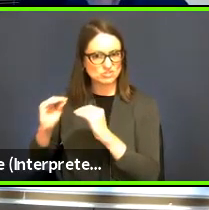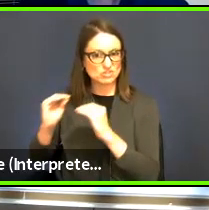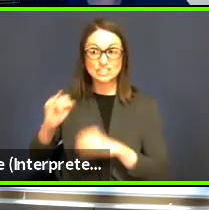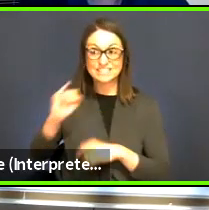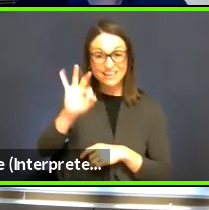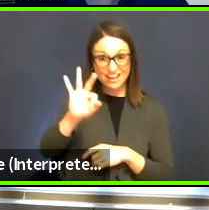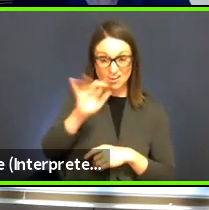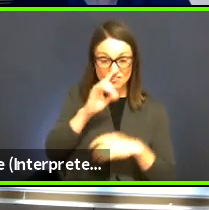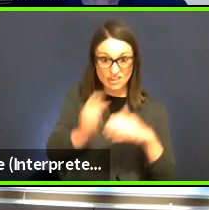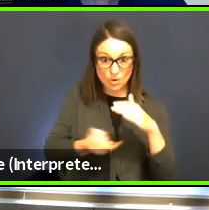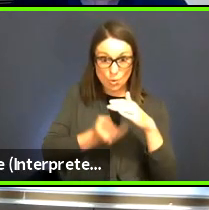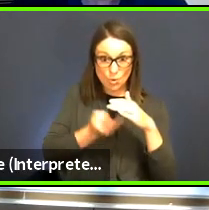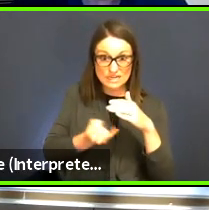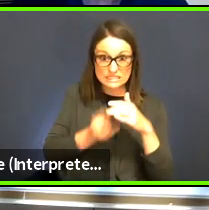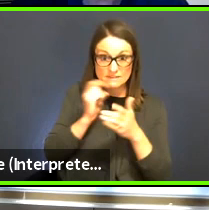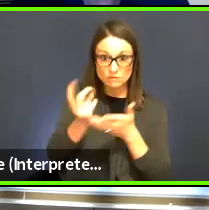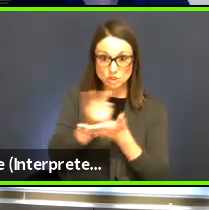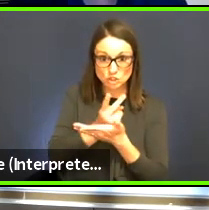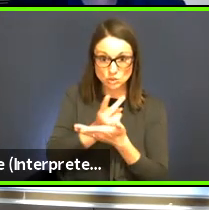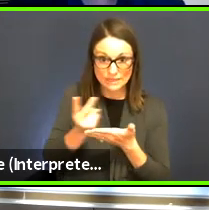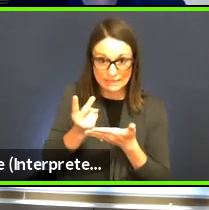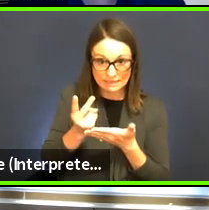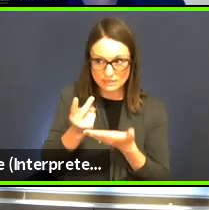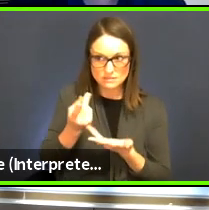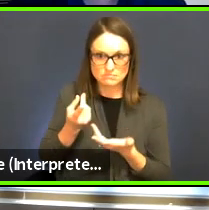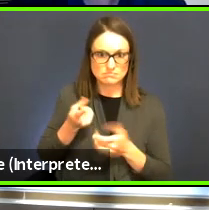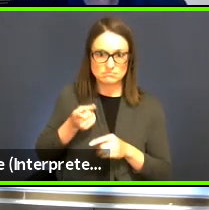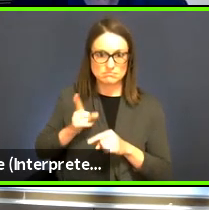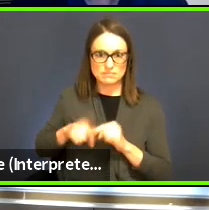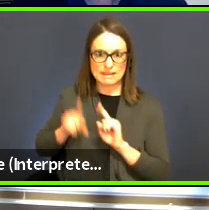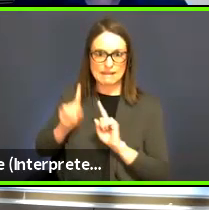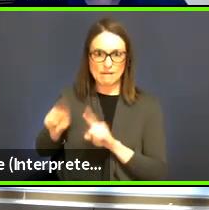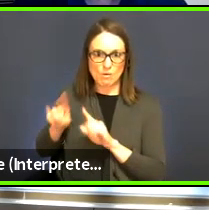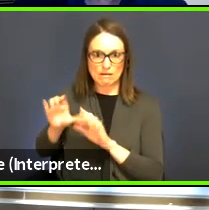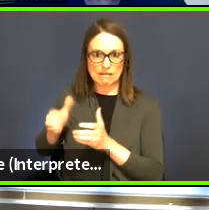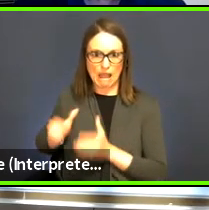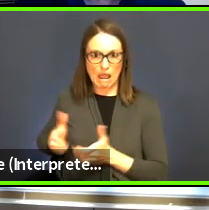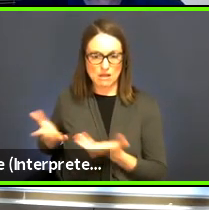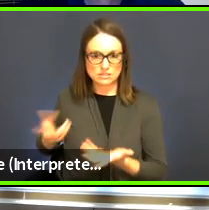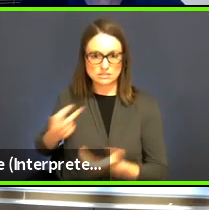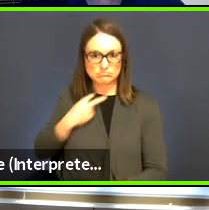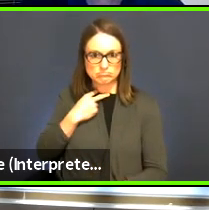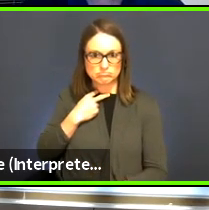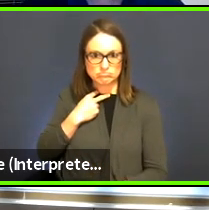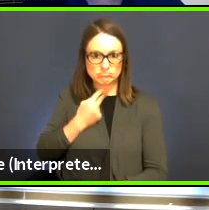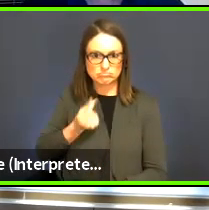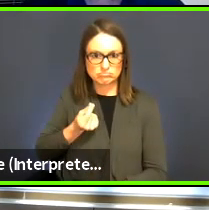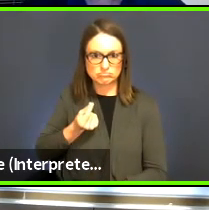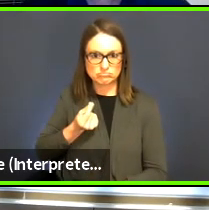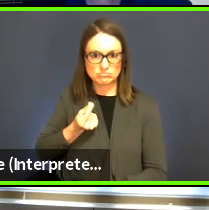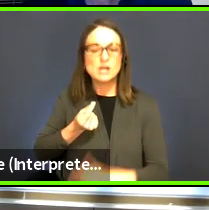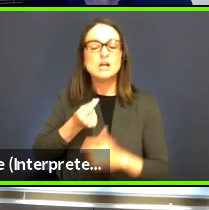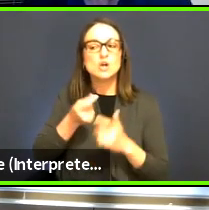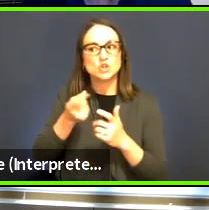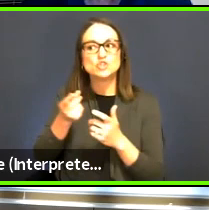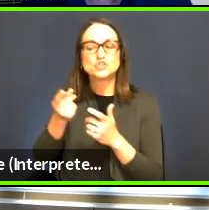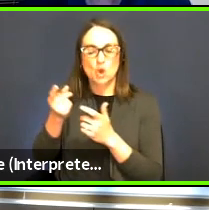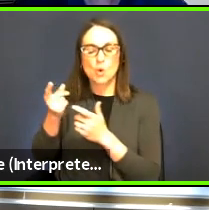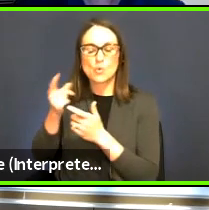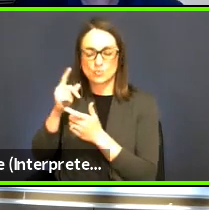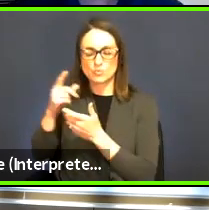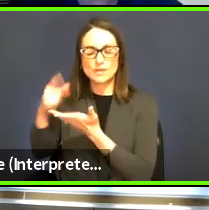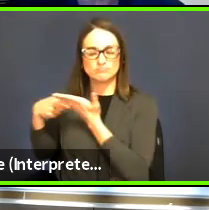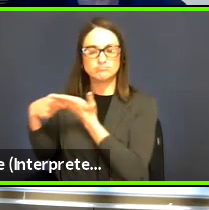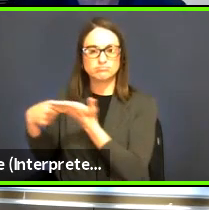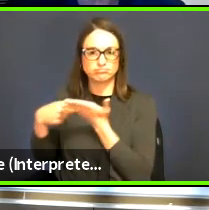weeks, they can't go to their classes and things. So part of the conversation with the faculty